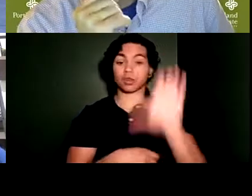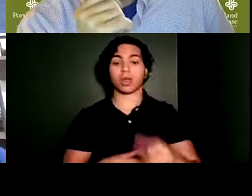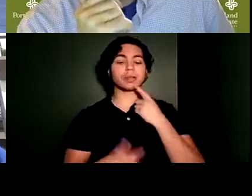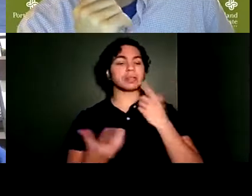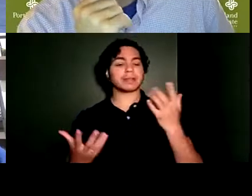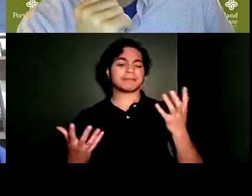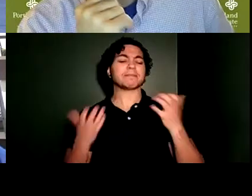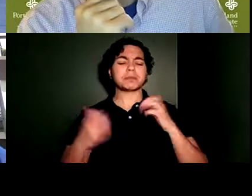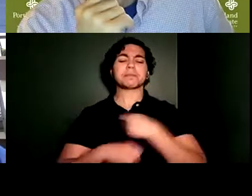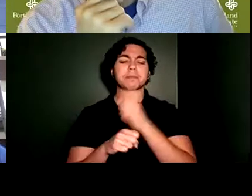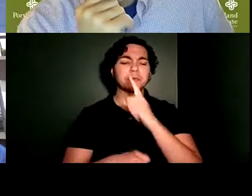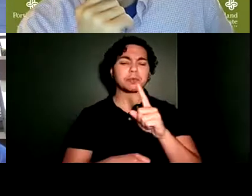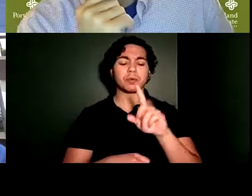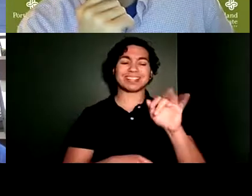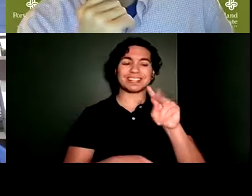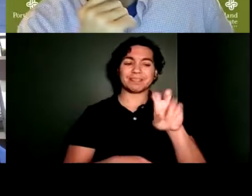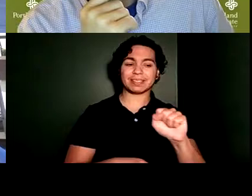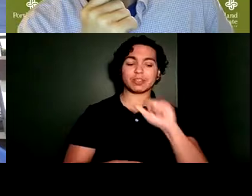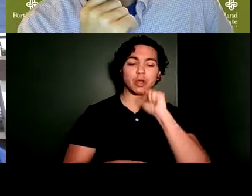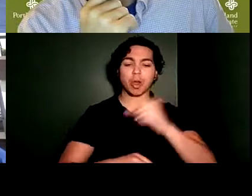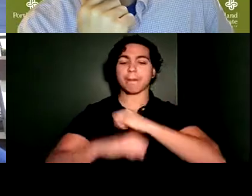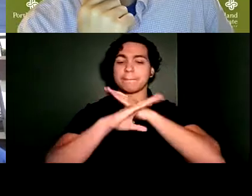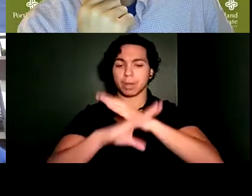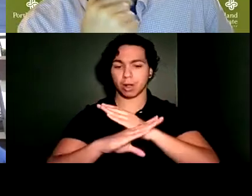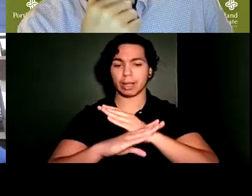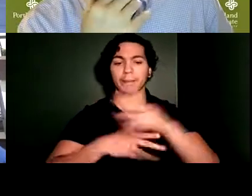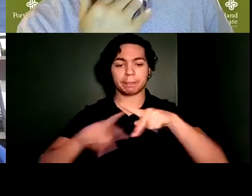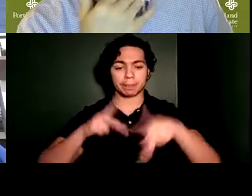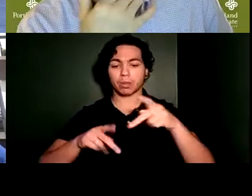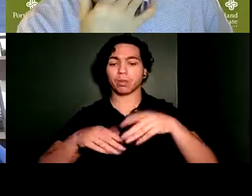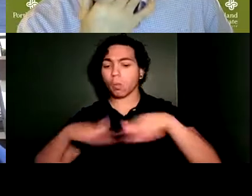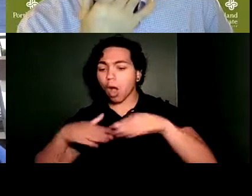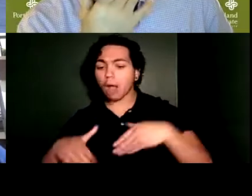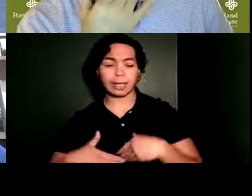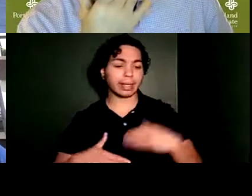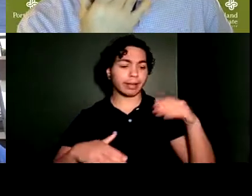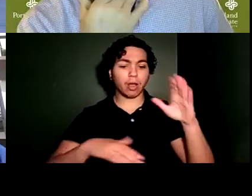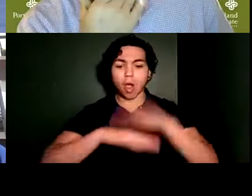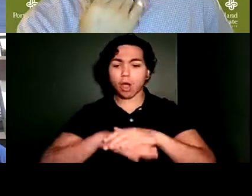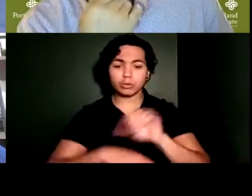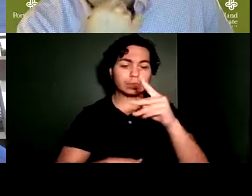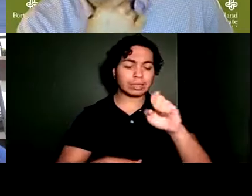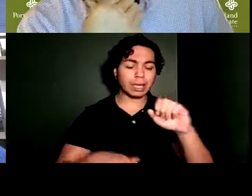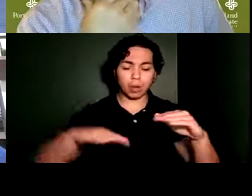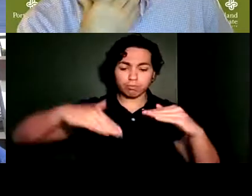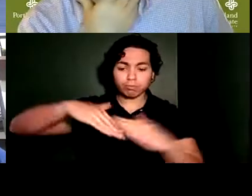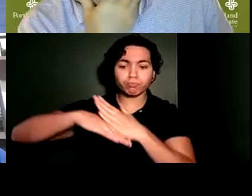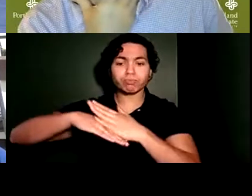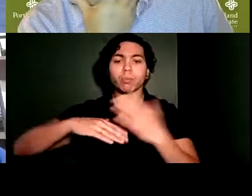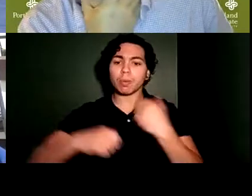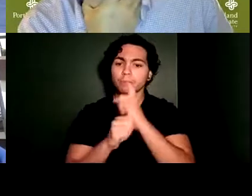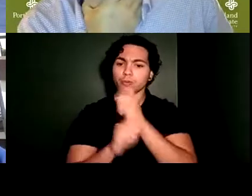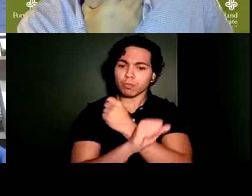these devices are no longer blocking the right of way or entry ramps or curb cuts. What's the best way to do it? And